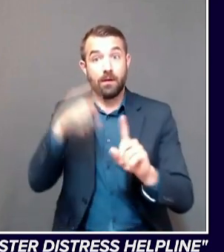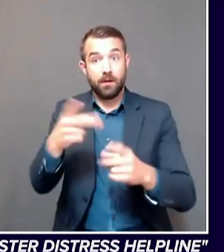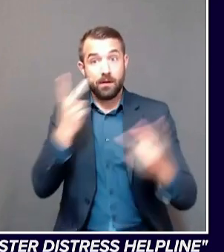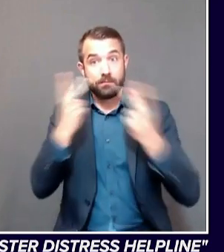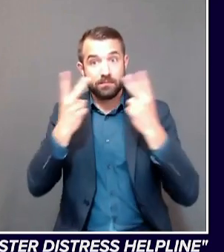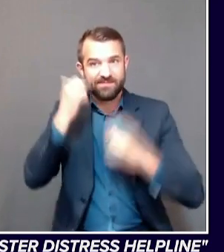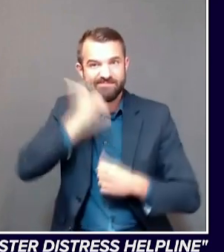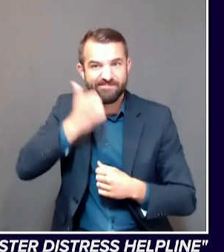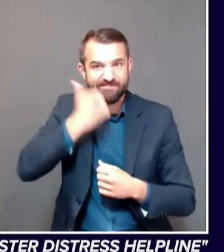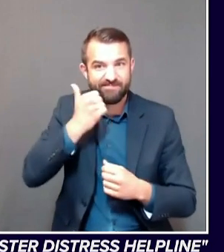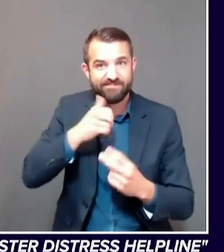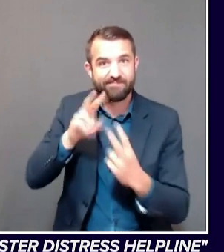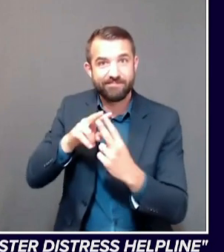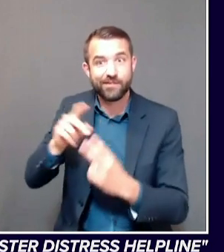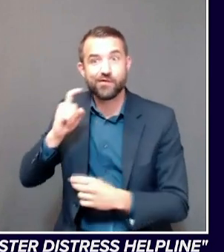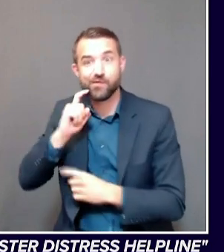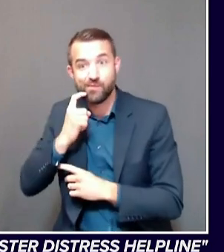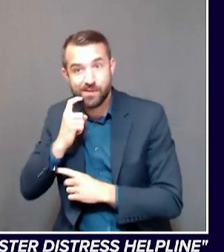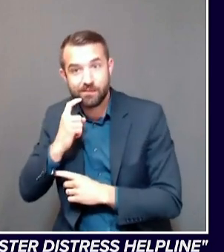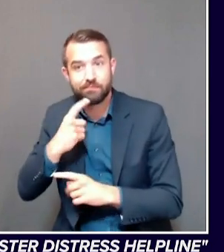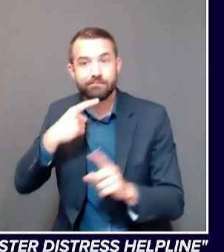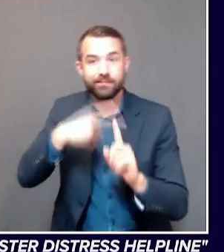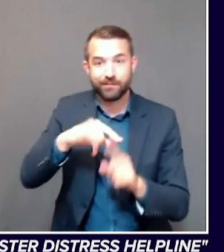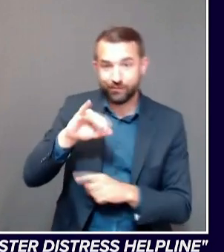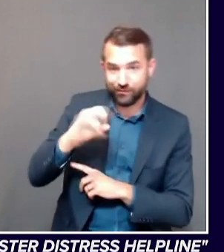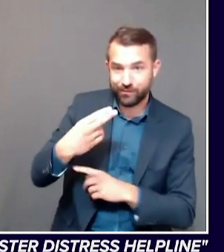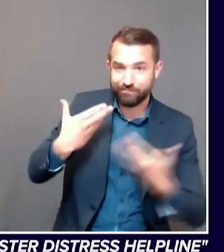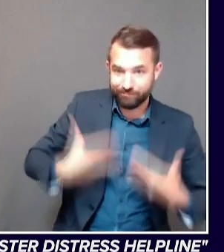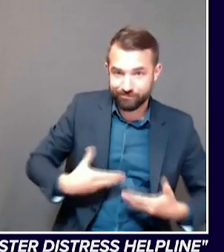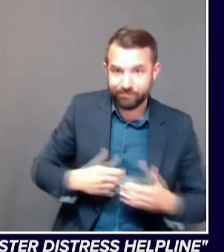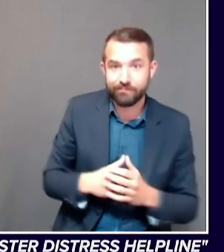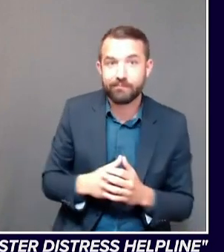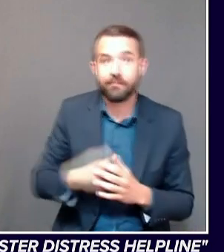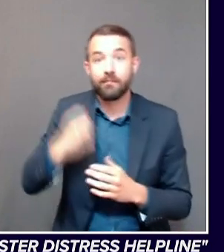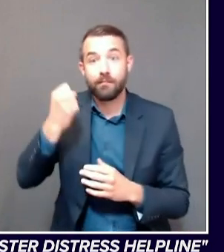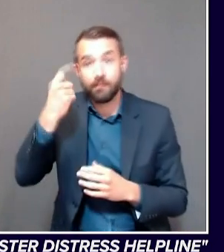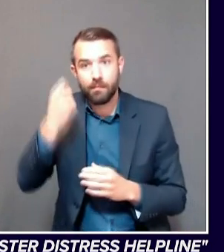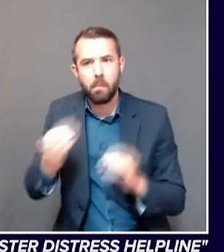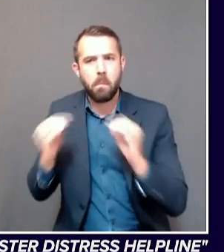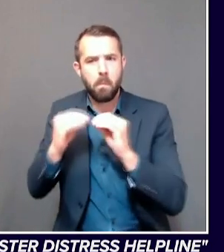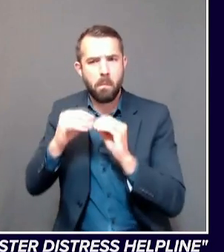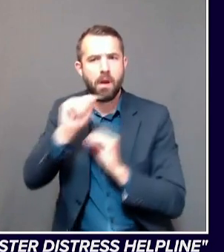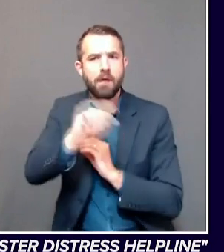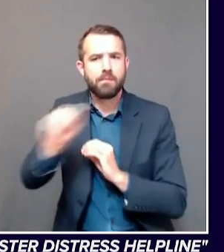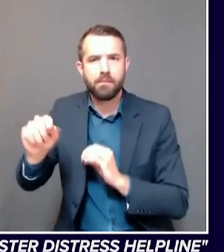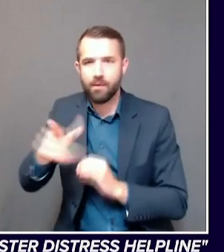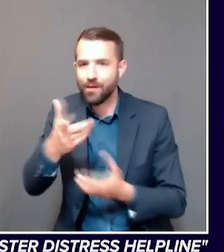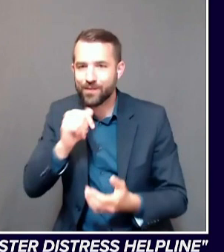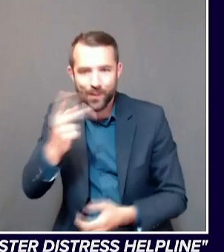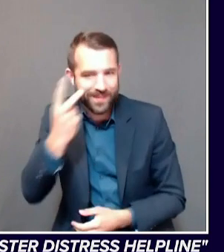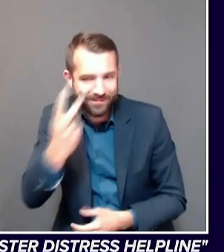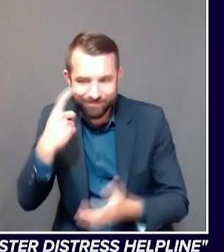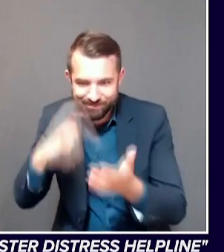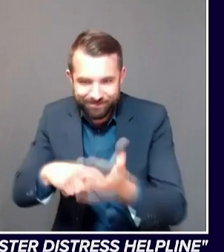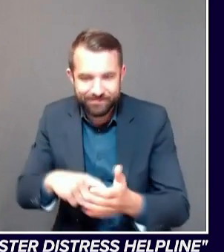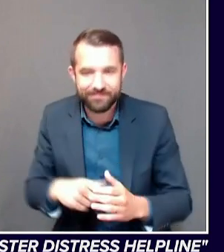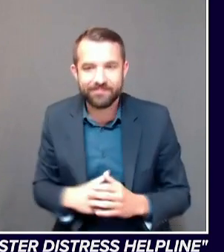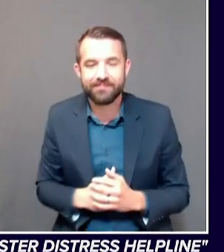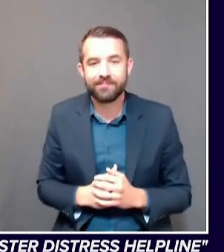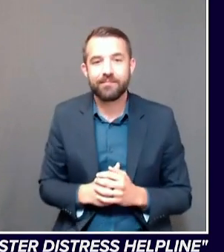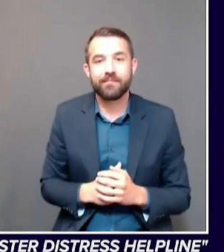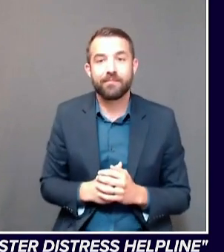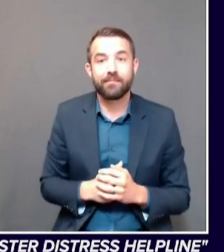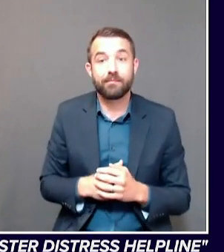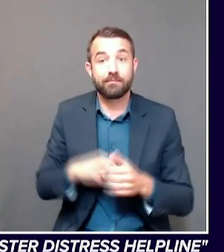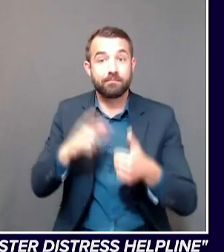day, but I'd like to also talk about the ones you don't. The first let's start with the two folks that